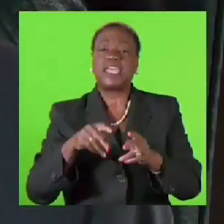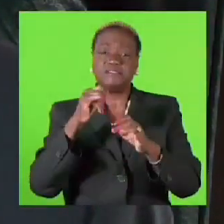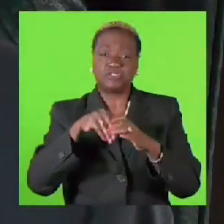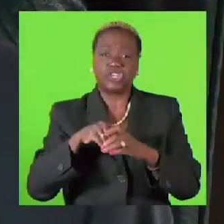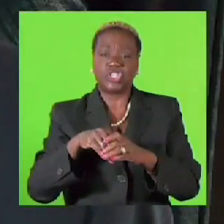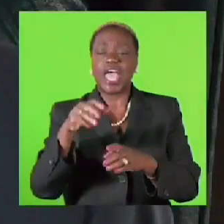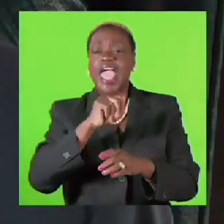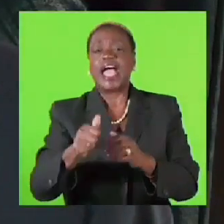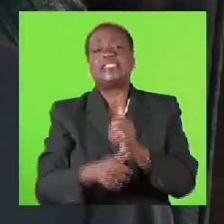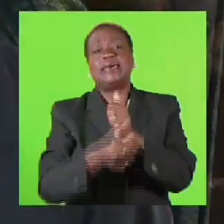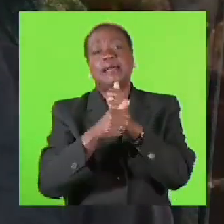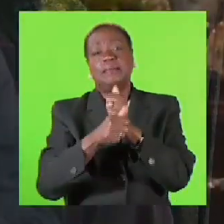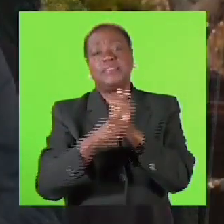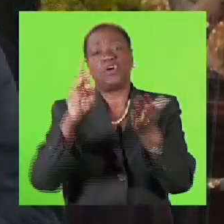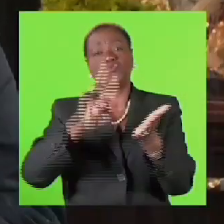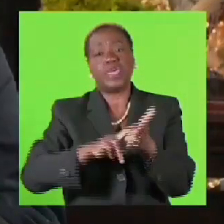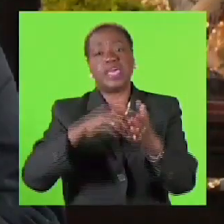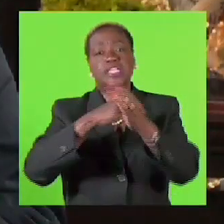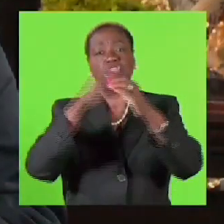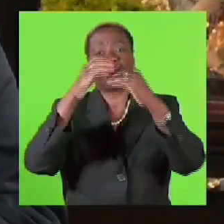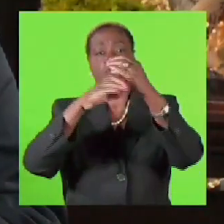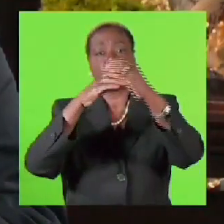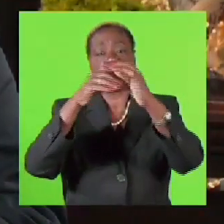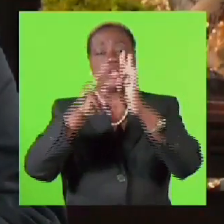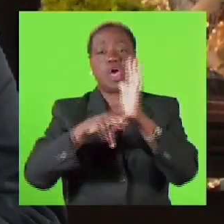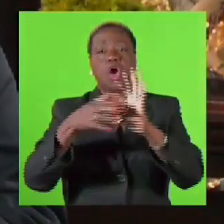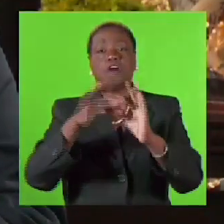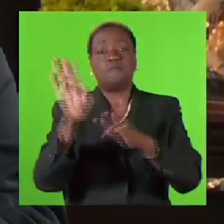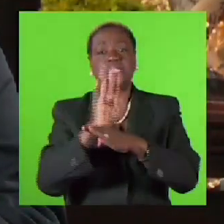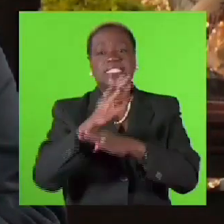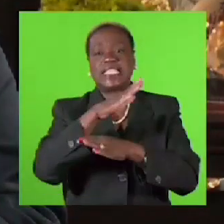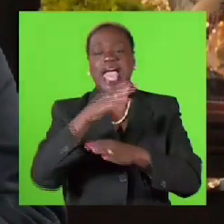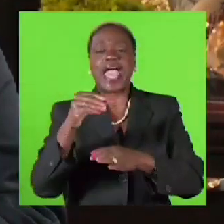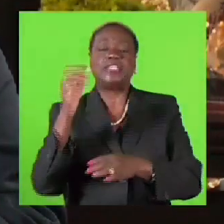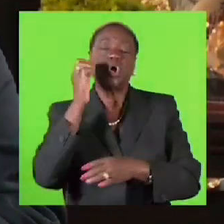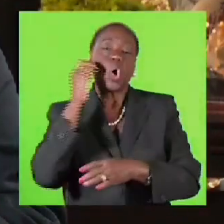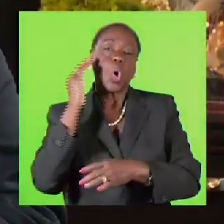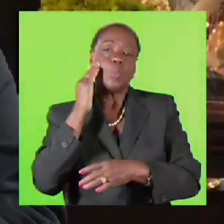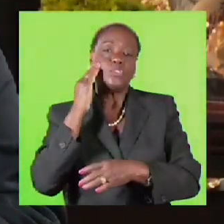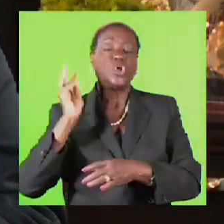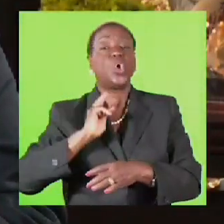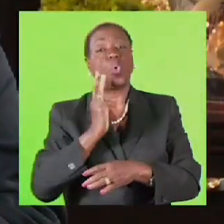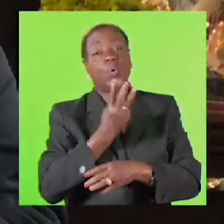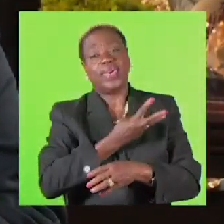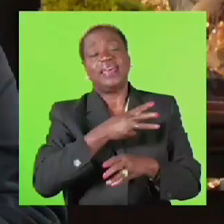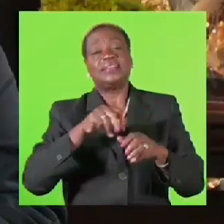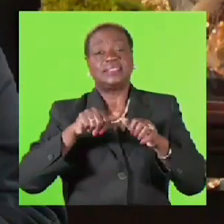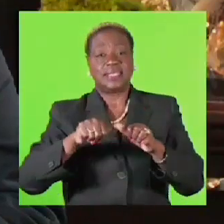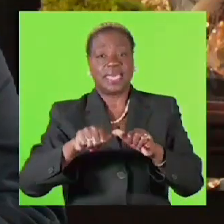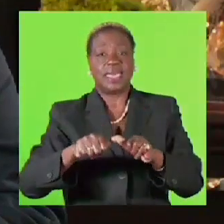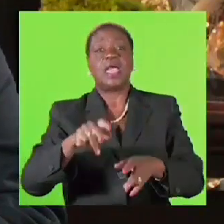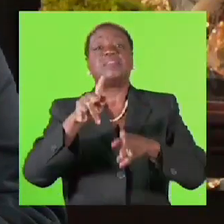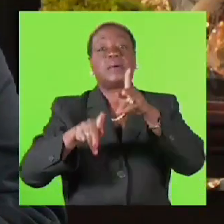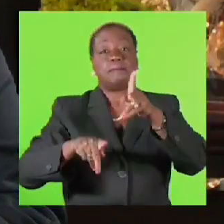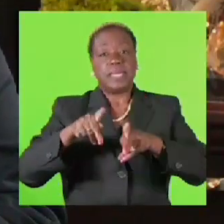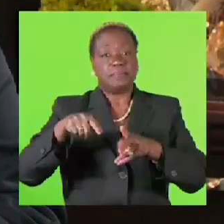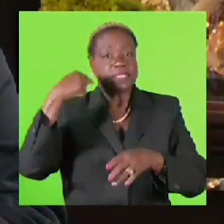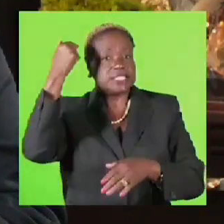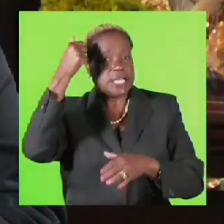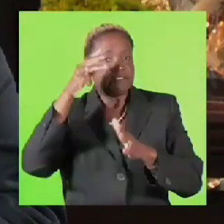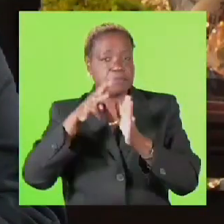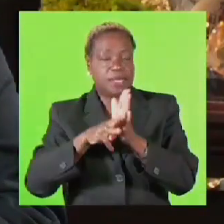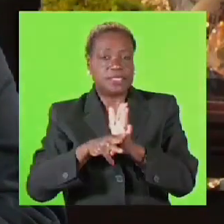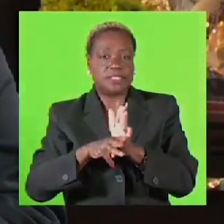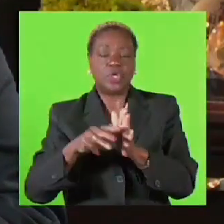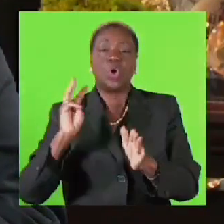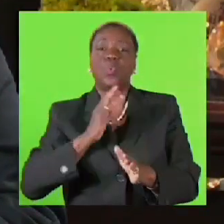businesses and homes. We remain the people's government, We are servants of the people